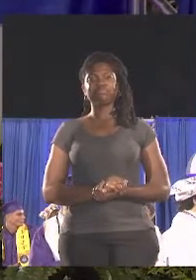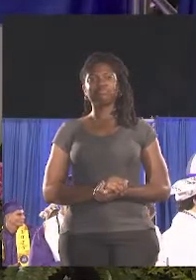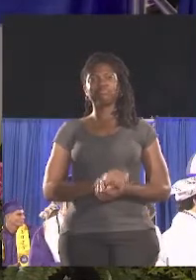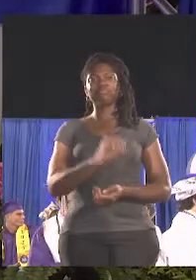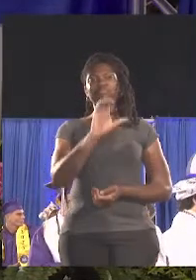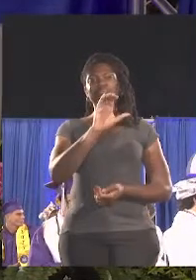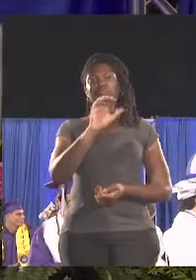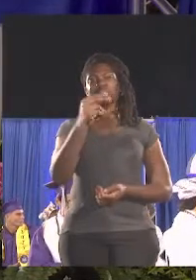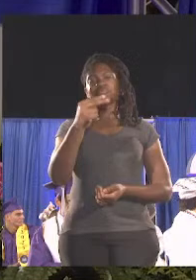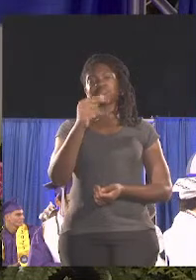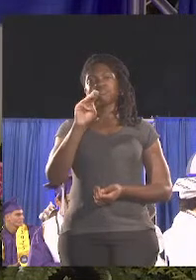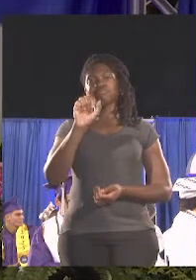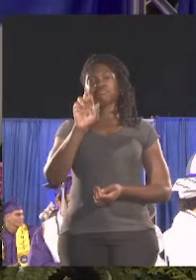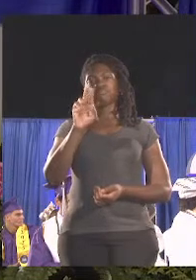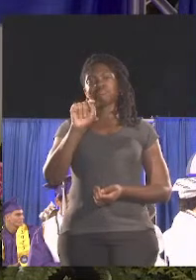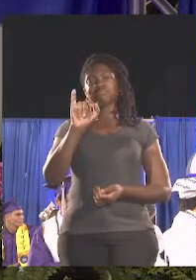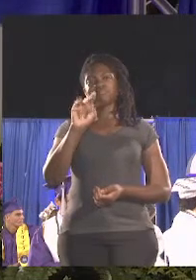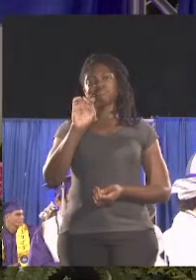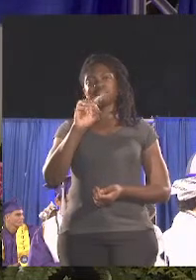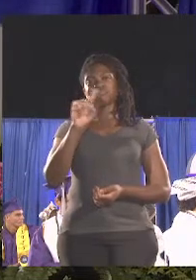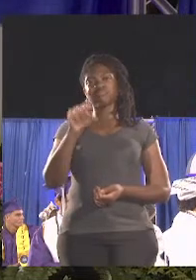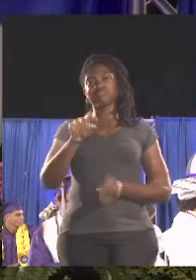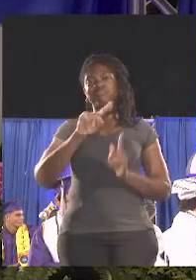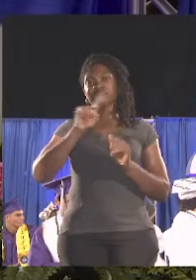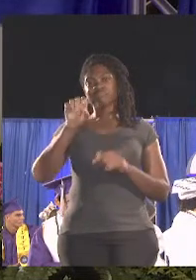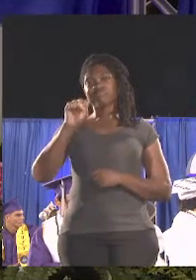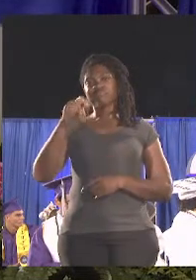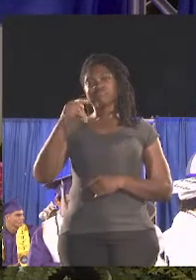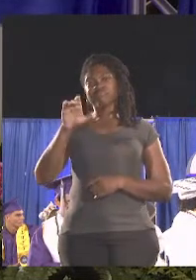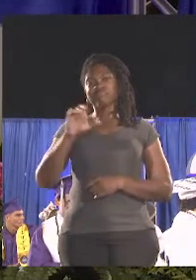Charles H. Martinez, St. Philip's College.